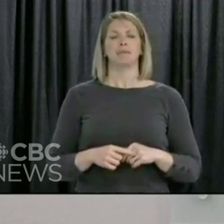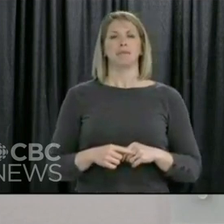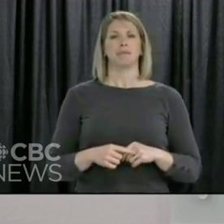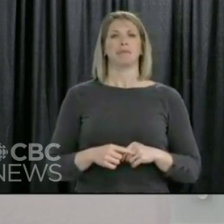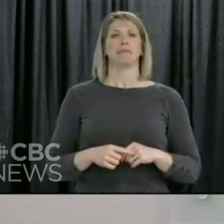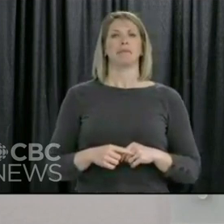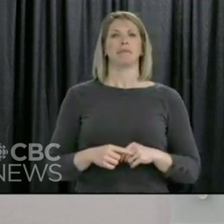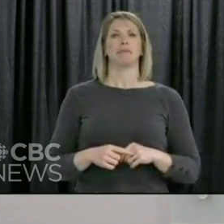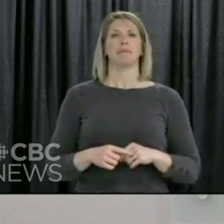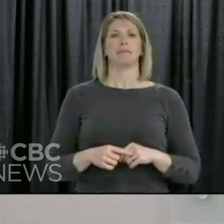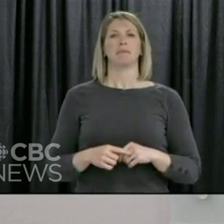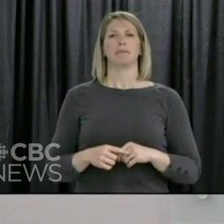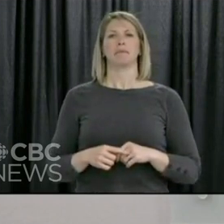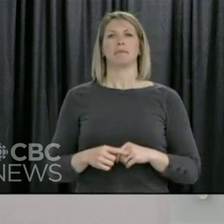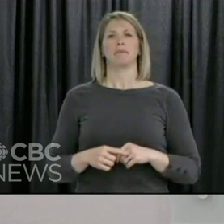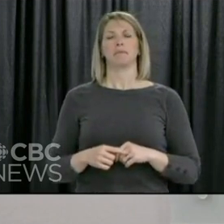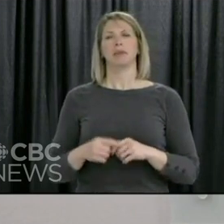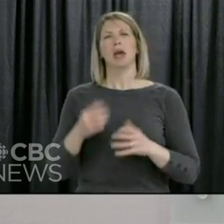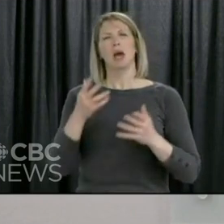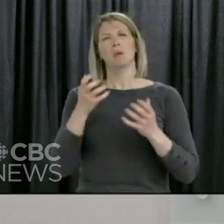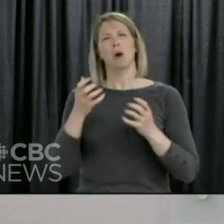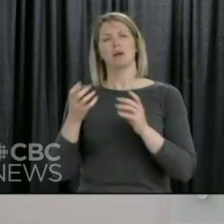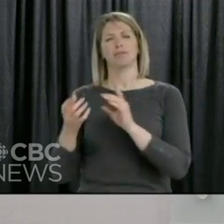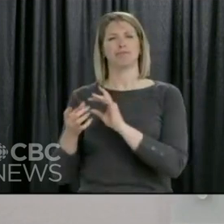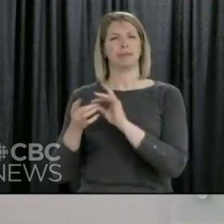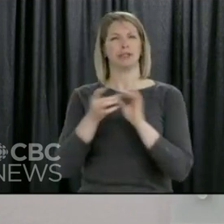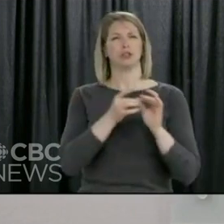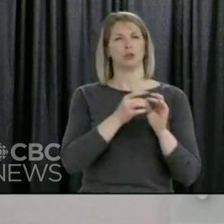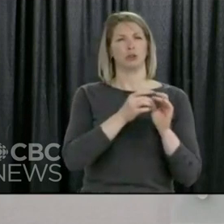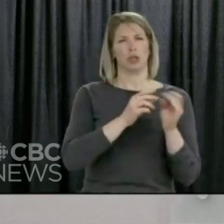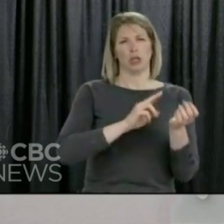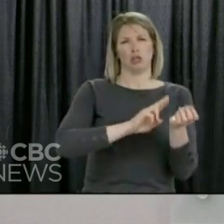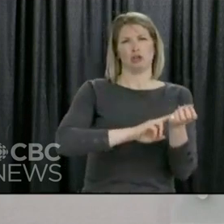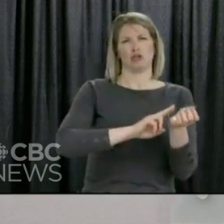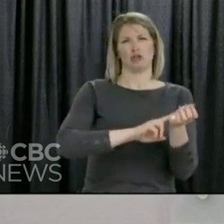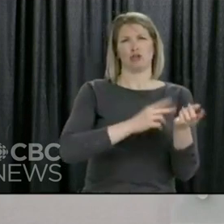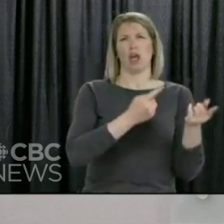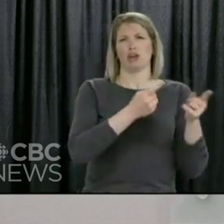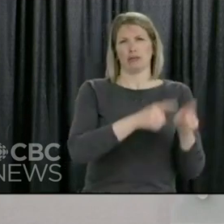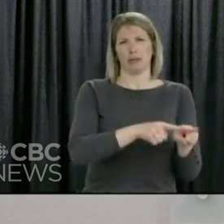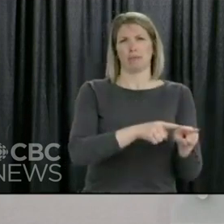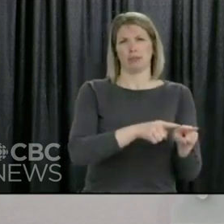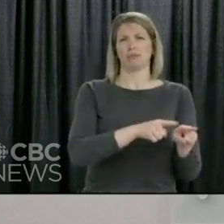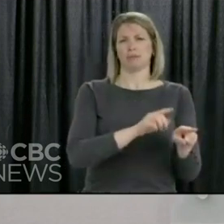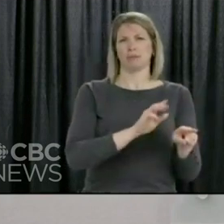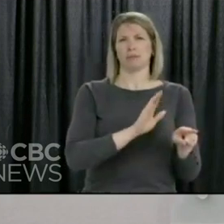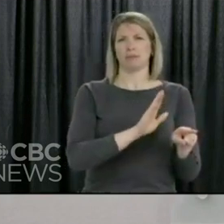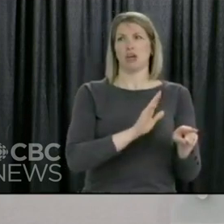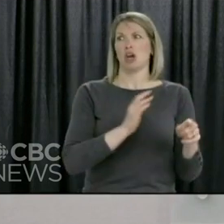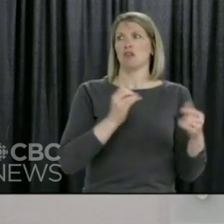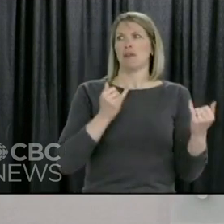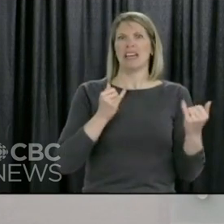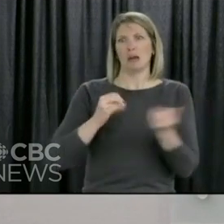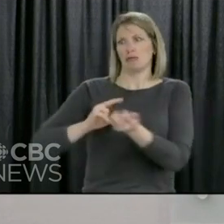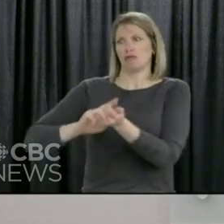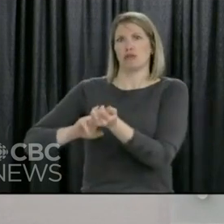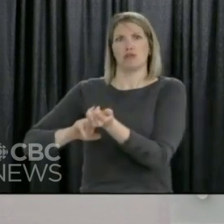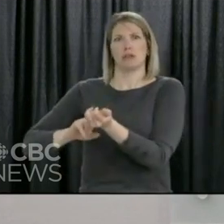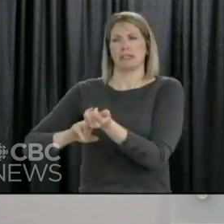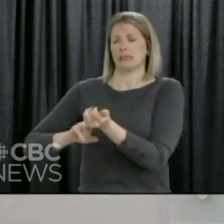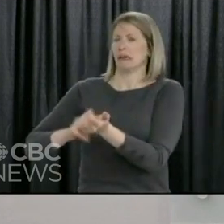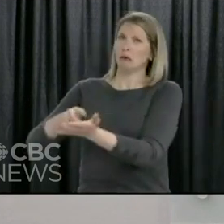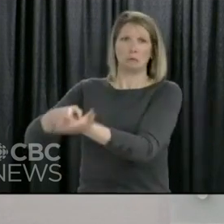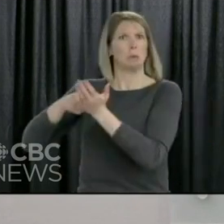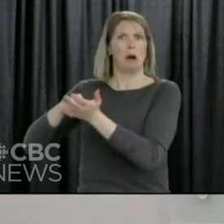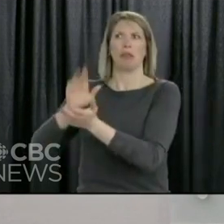the tentative agreement, the Registered Nurses Union reached with government. Given the essential nature of nurses during this pandemic, how important